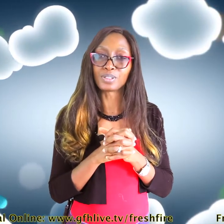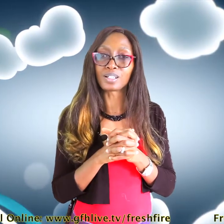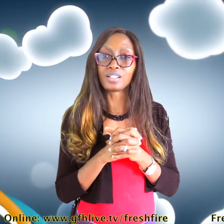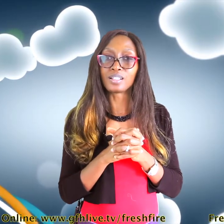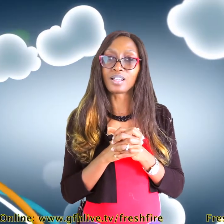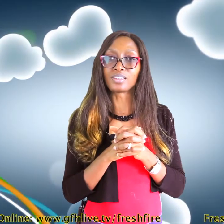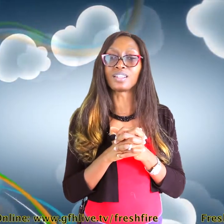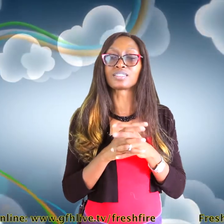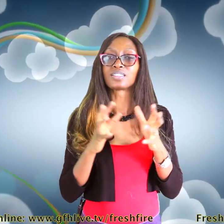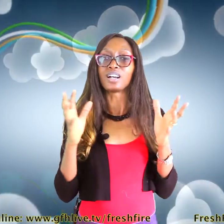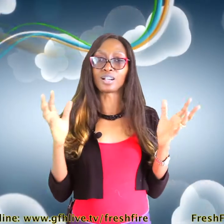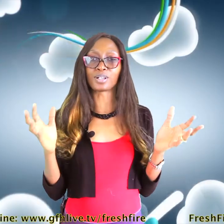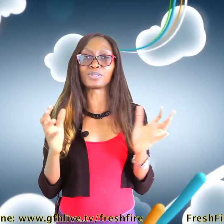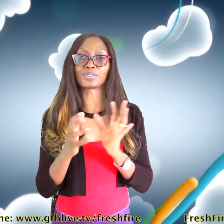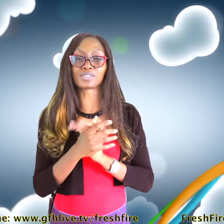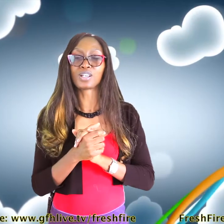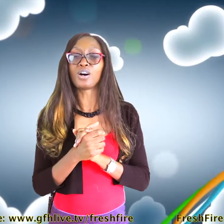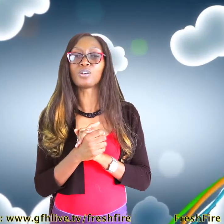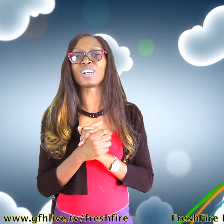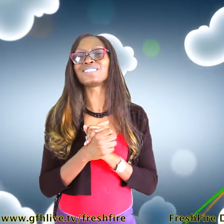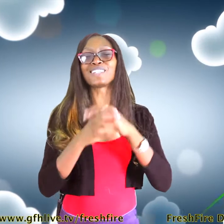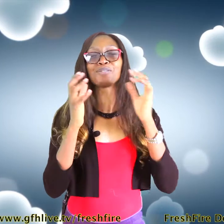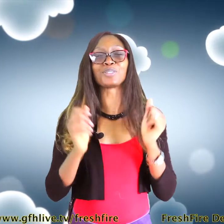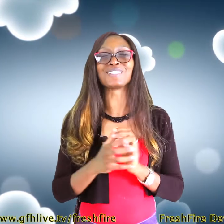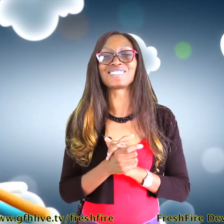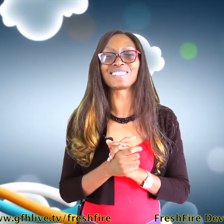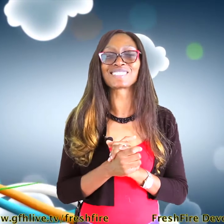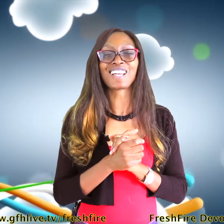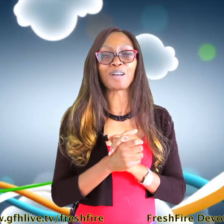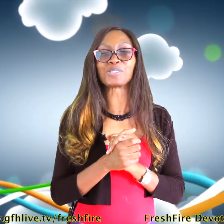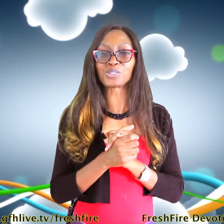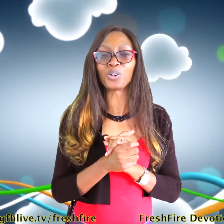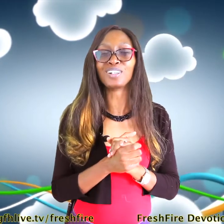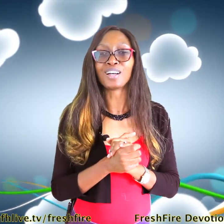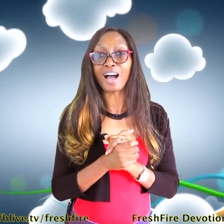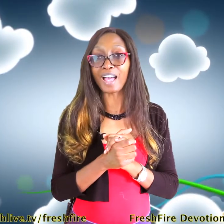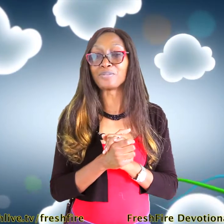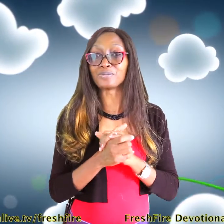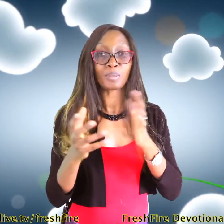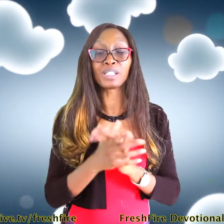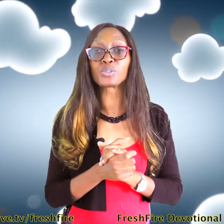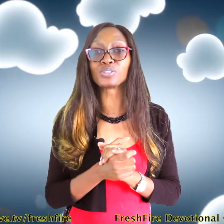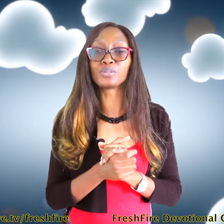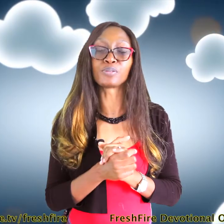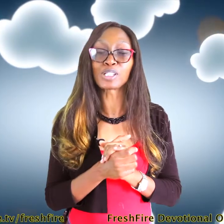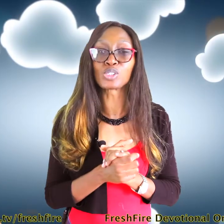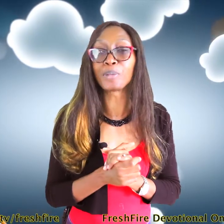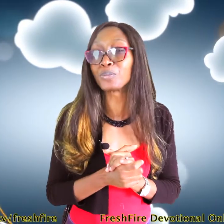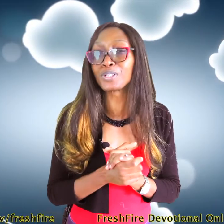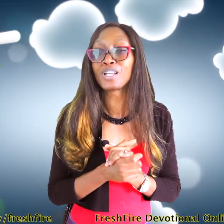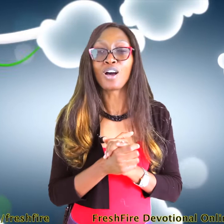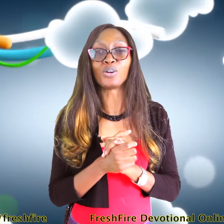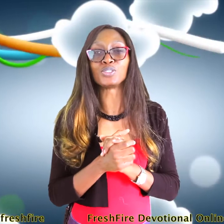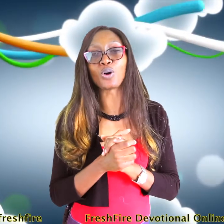people that are around us. All right, dear influencers, I'm sure I have been able to refresh